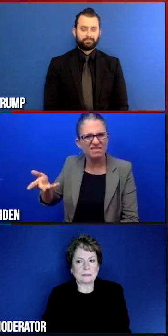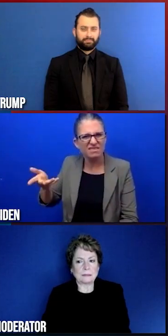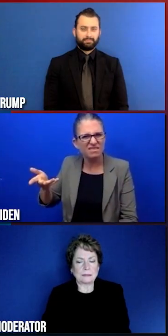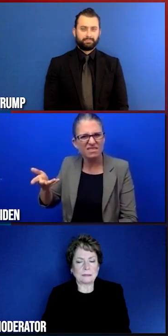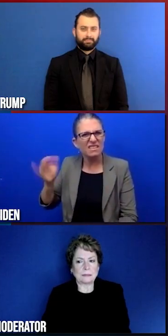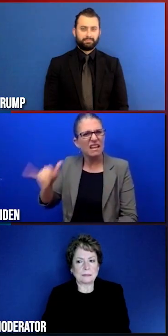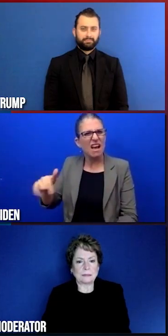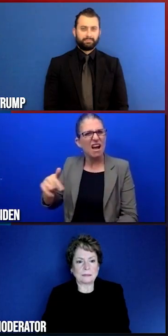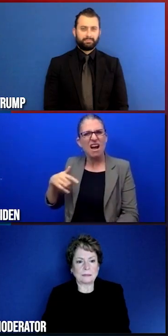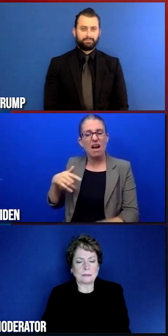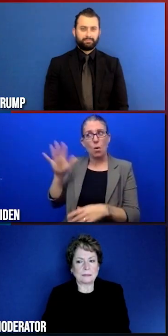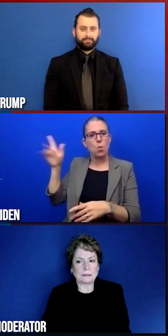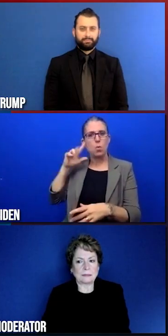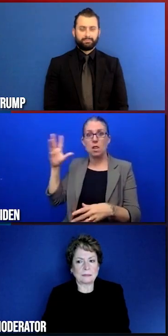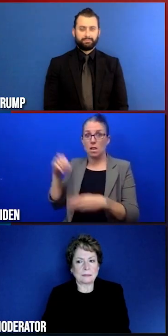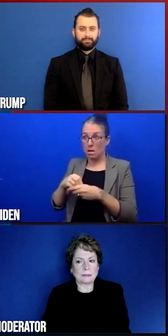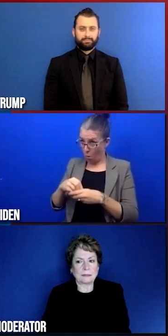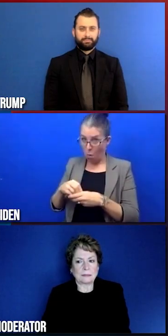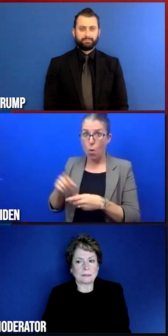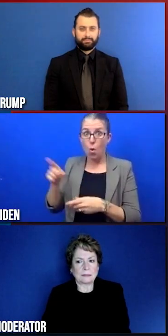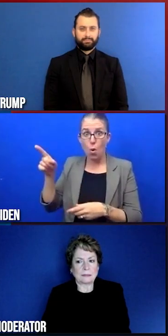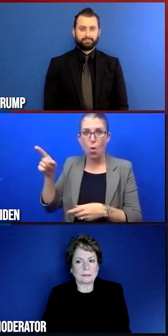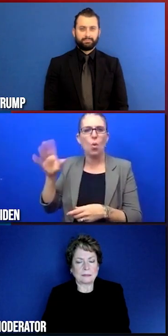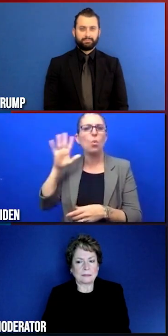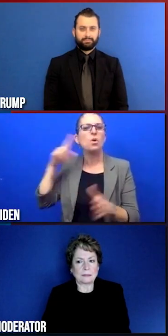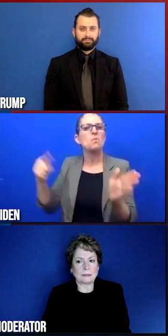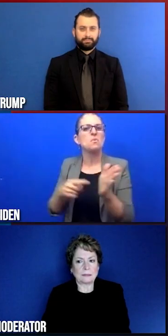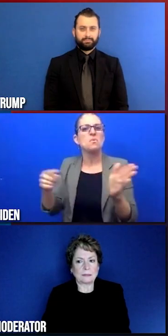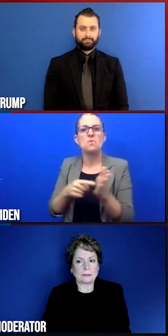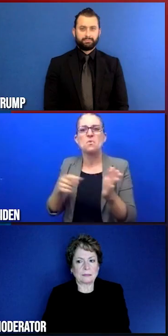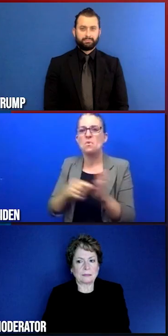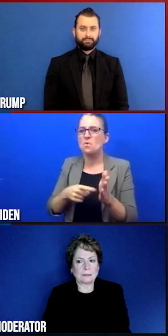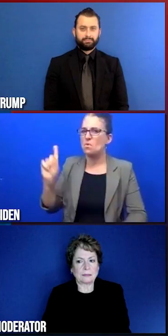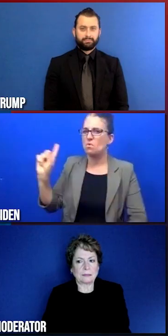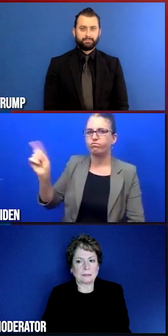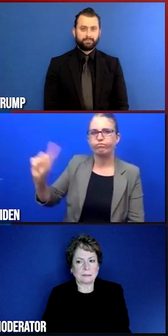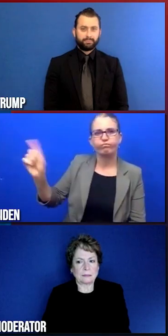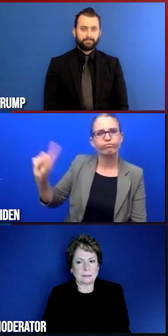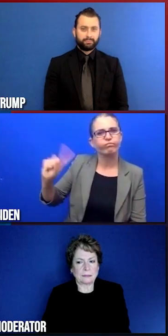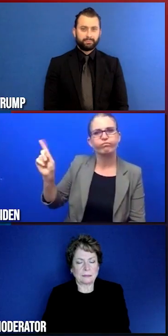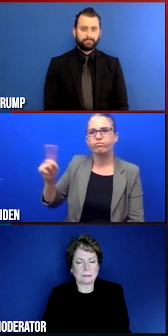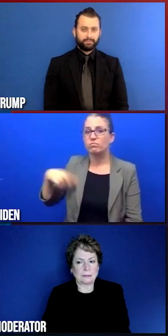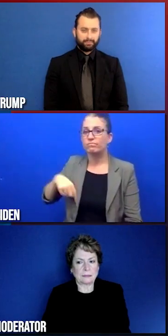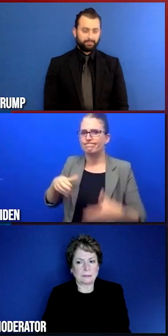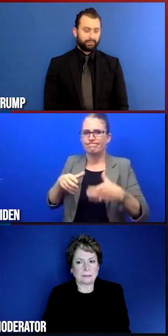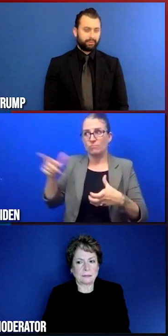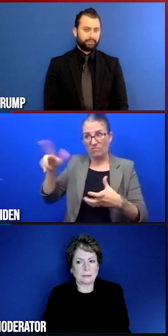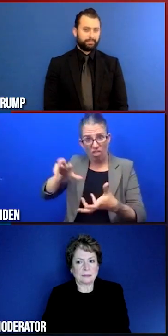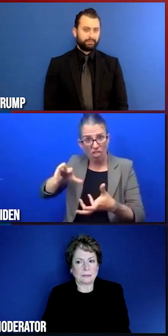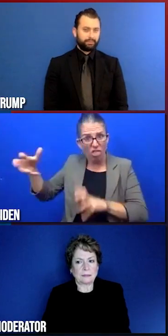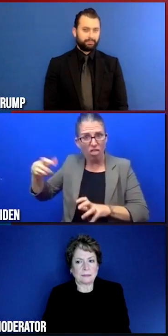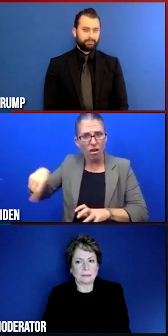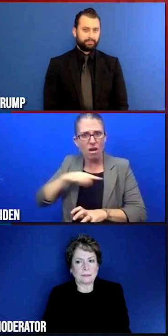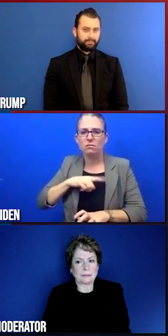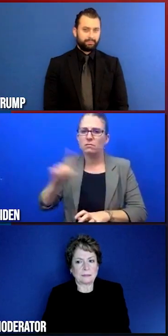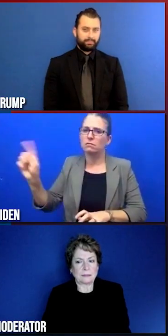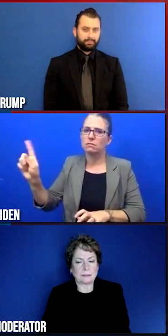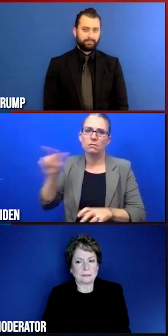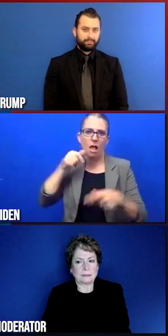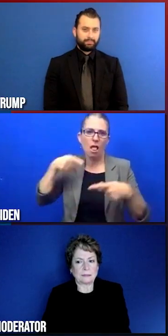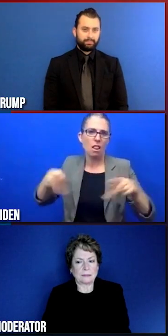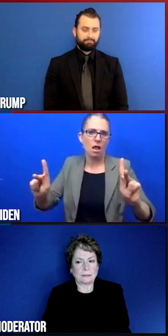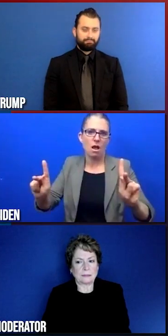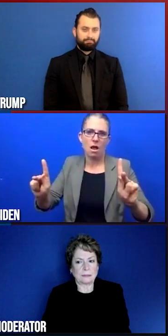sovereignty. That's what's going on right now. They're interfering with American sovereignty. And to the best of my knowledge, I don't think the president said anything to Putin about